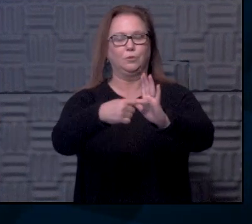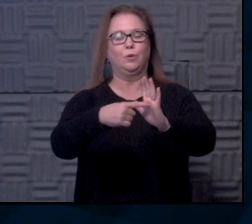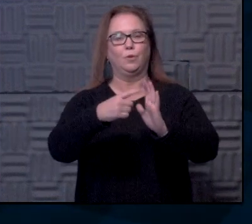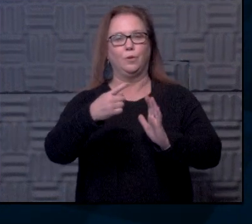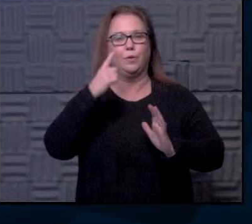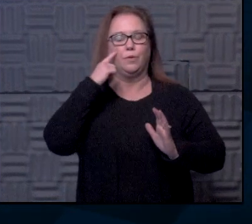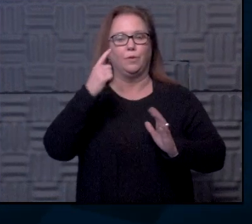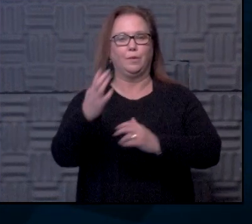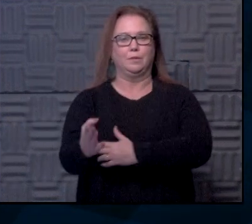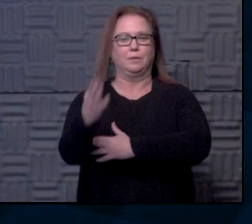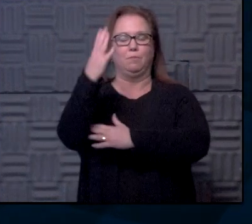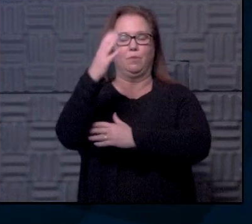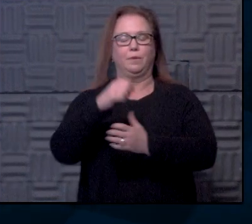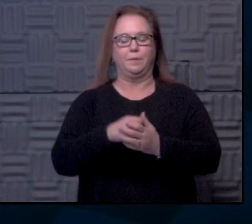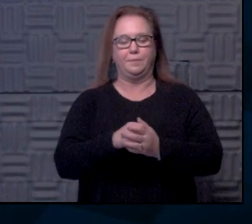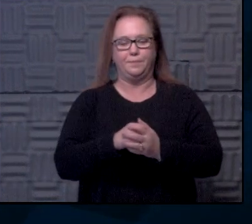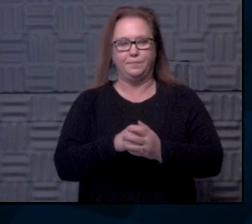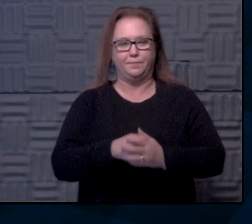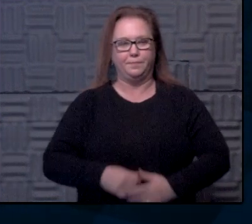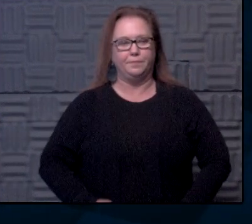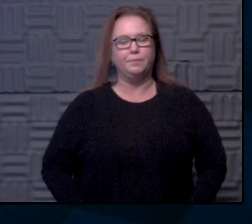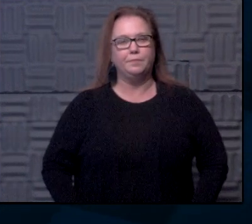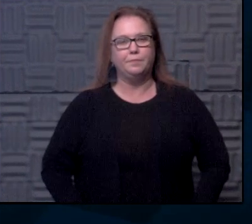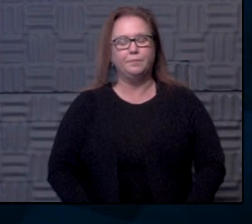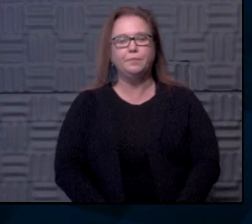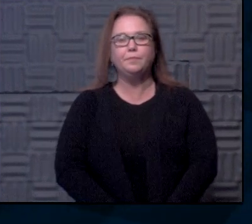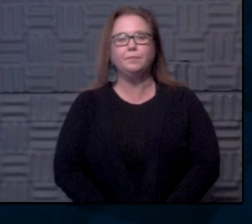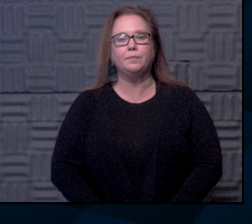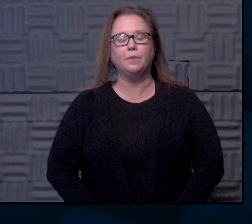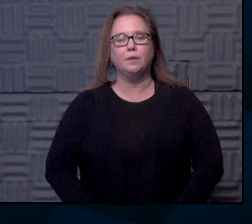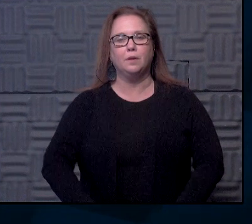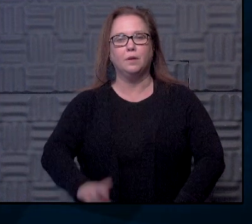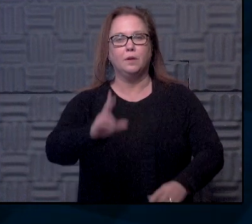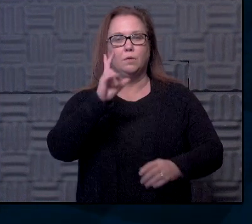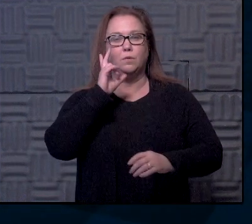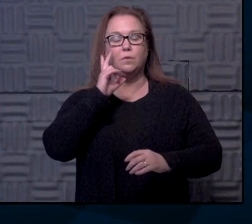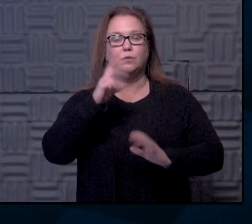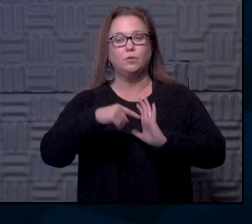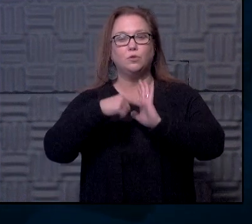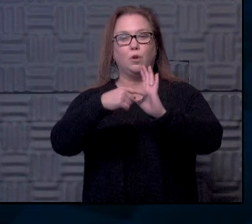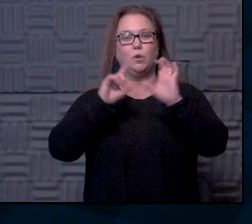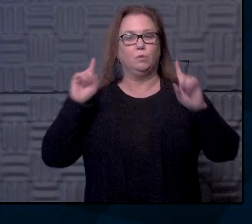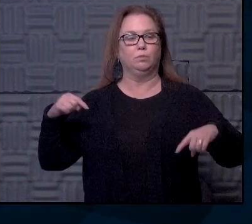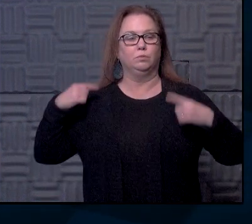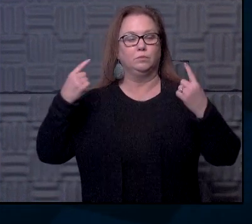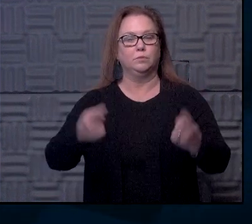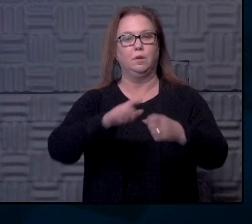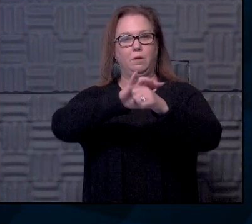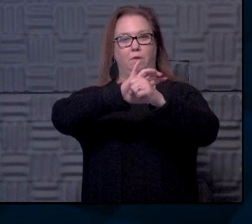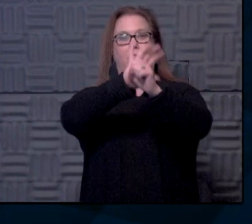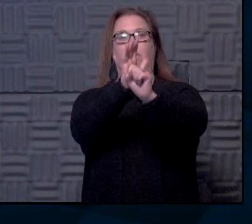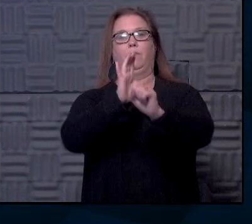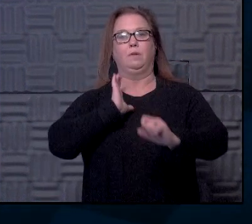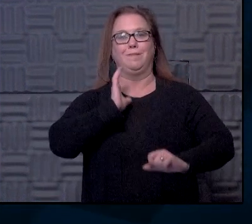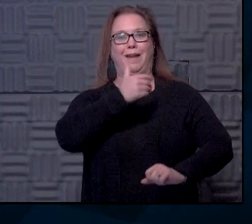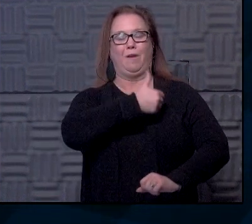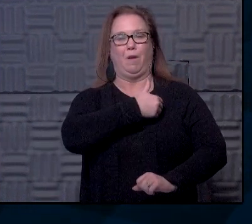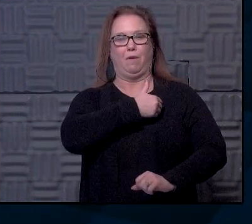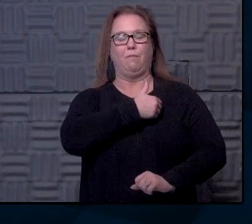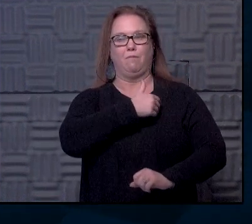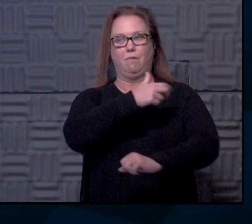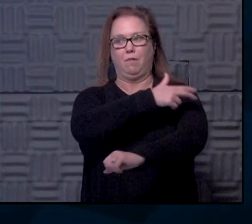rest of the morning, but this is a look at what's happened to date here. So the impact of COVID-19 on our hospital to